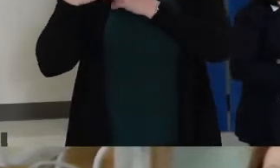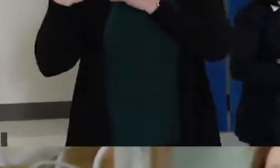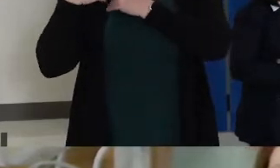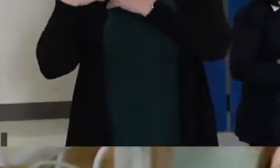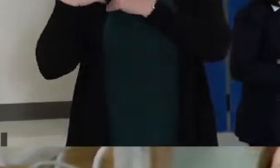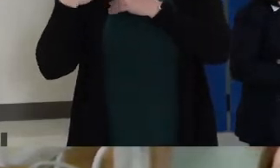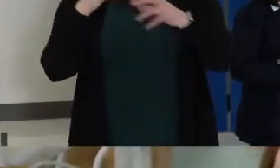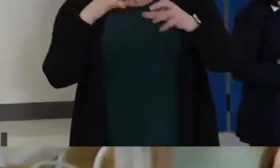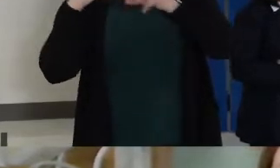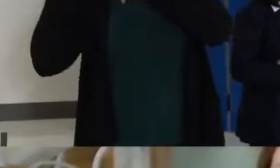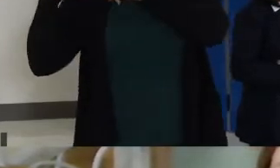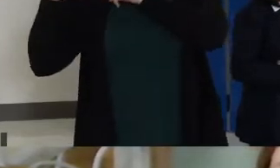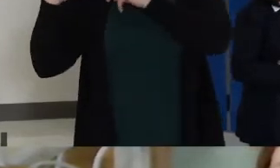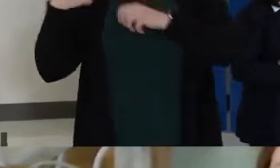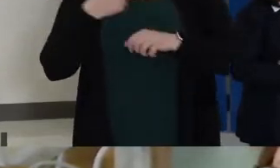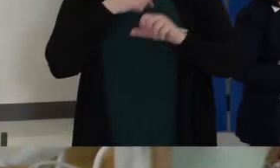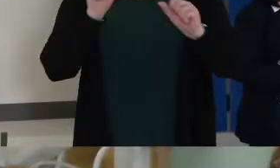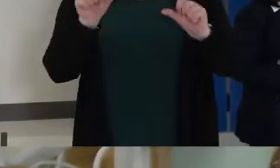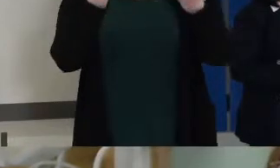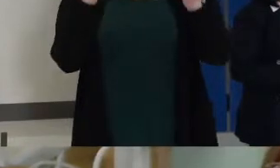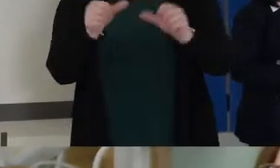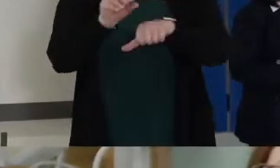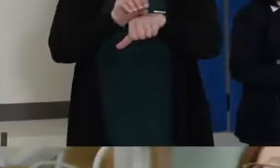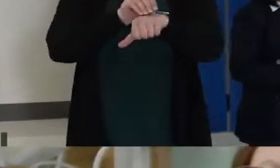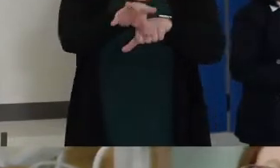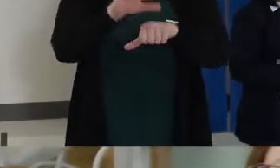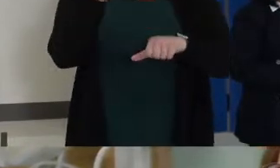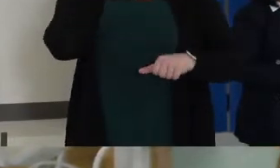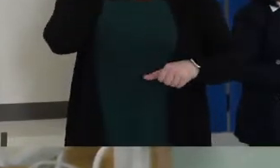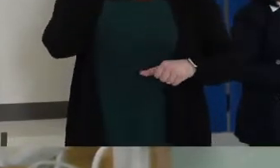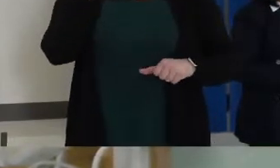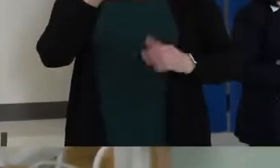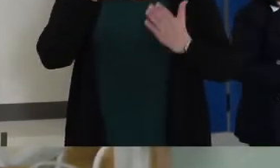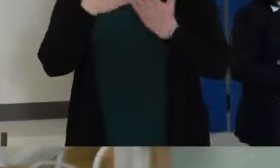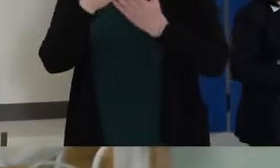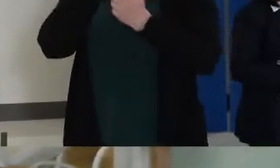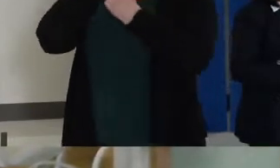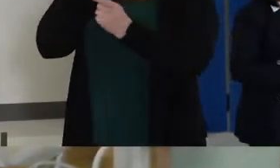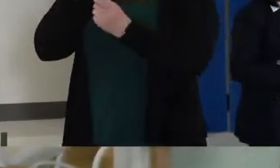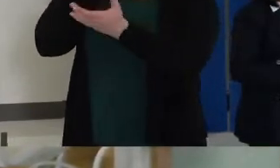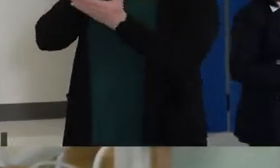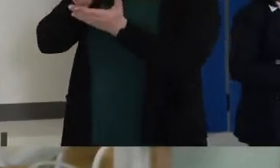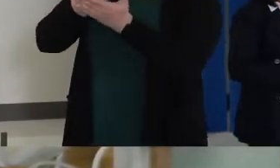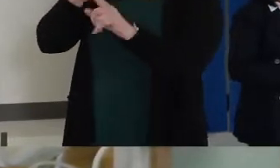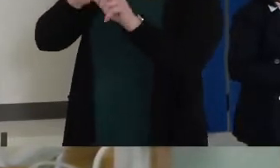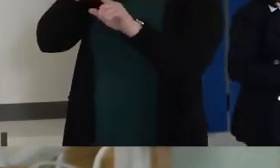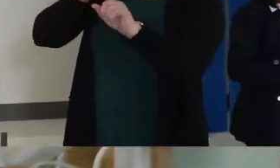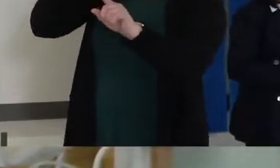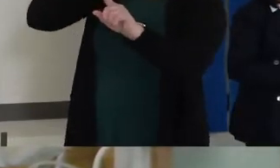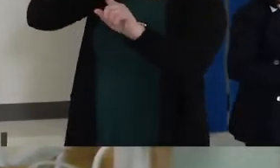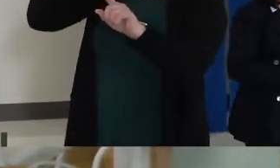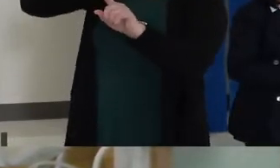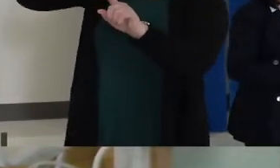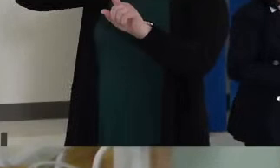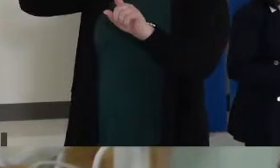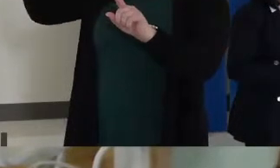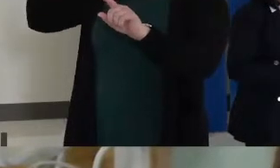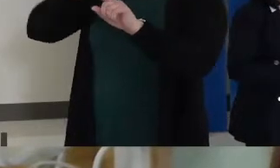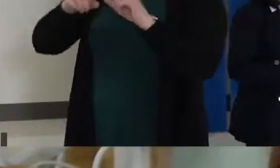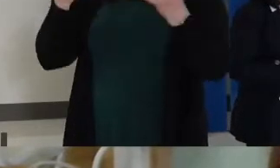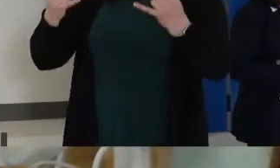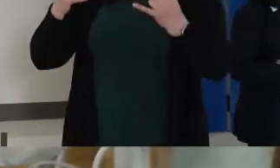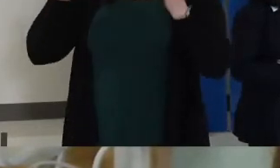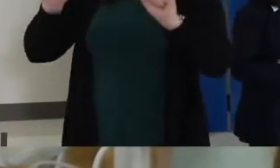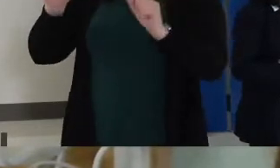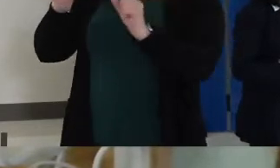future. Those are all interesting and stubborn facts, but here we have the opportunity to reimagine and to advance that